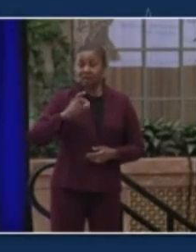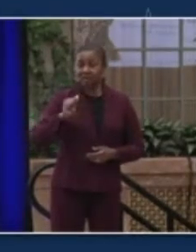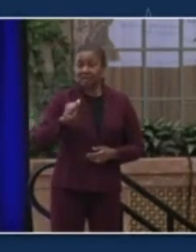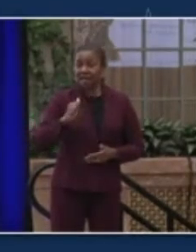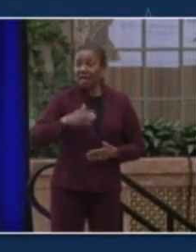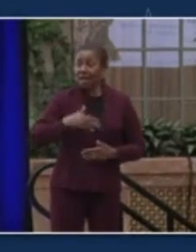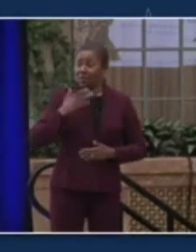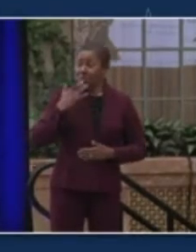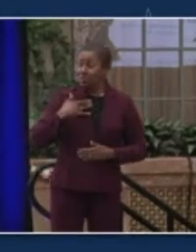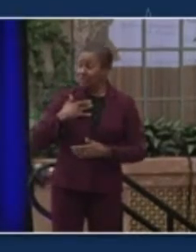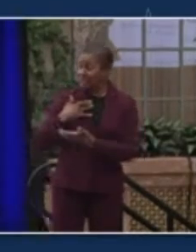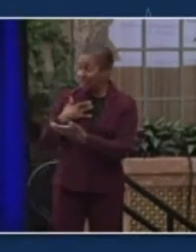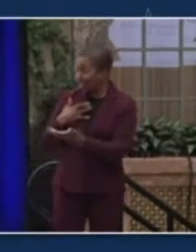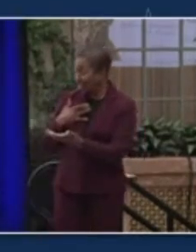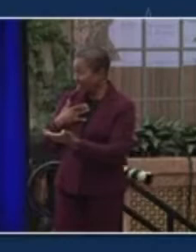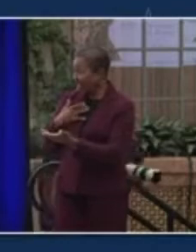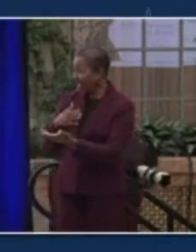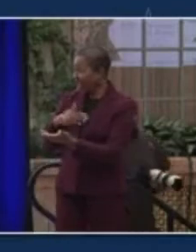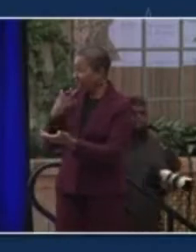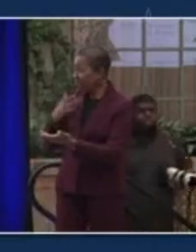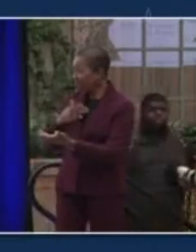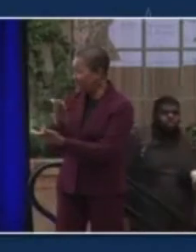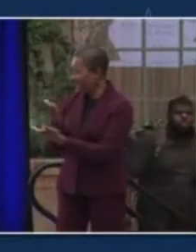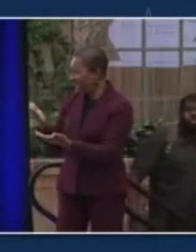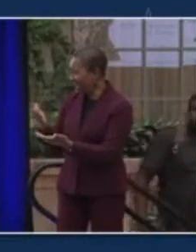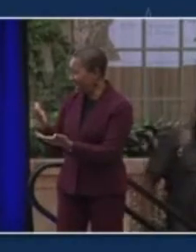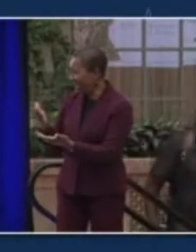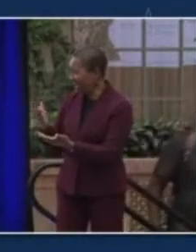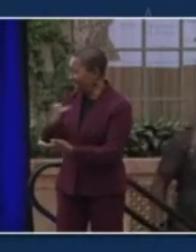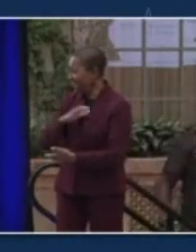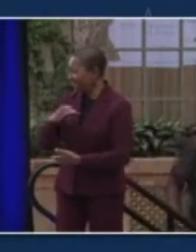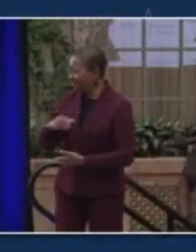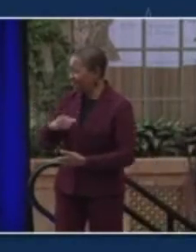happy birthday, Congressman Garcia.